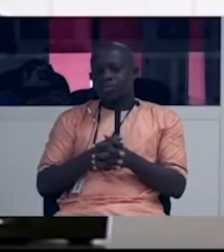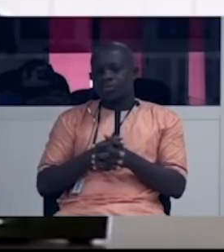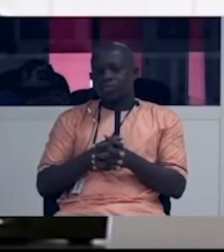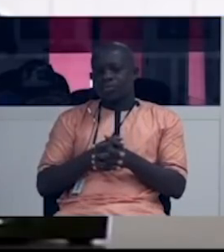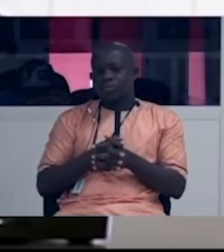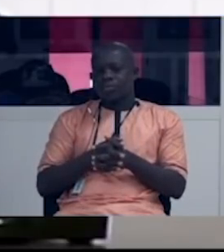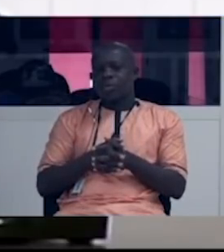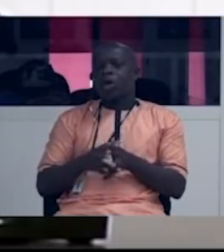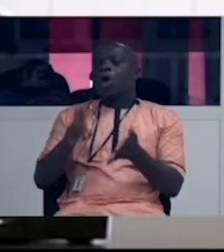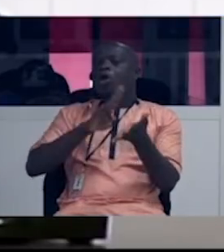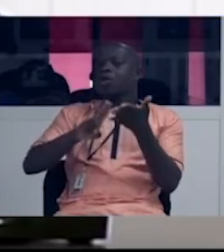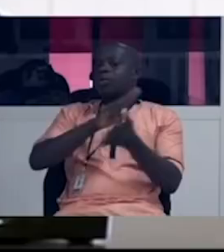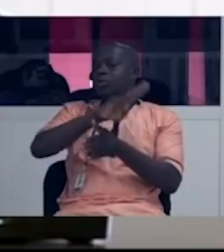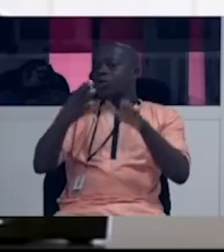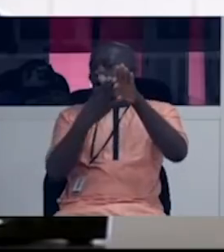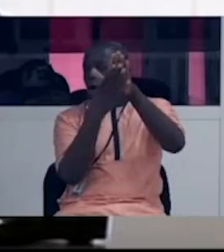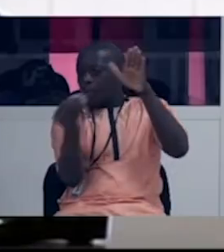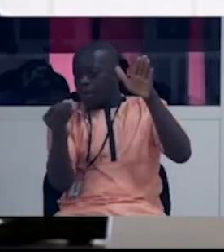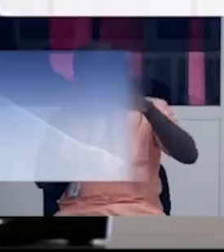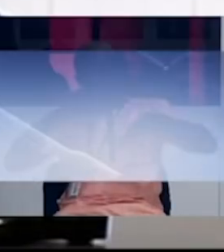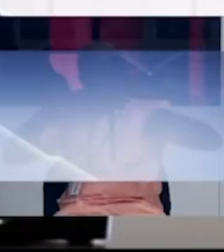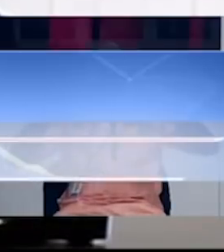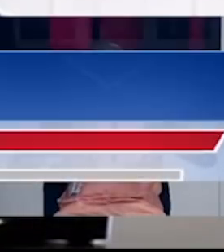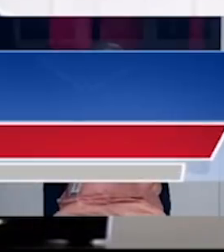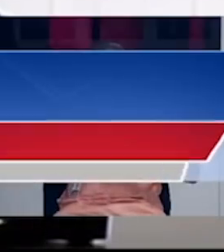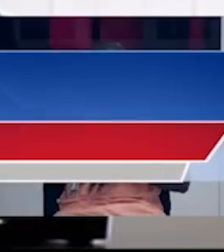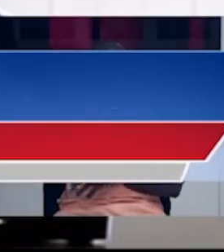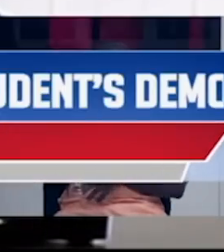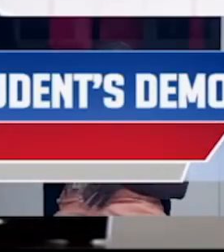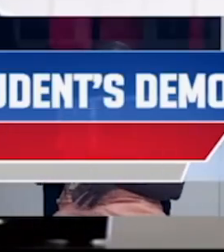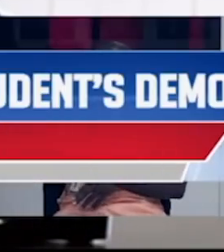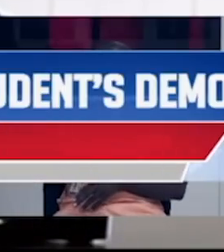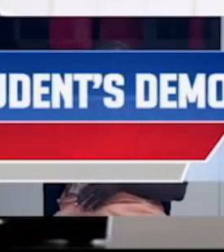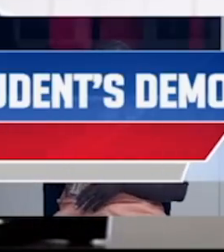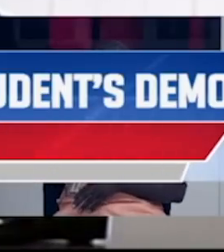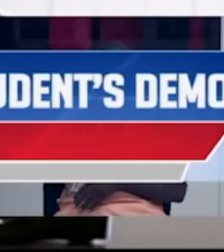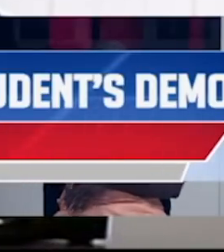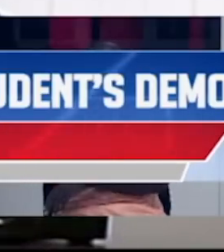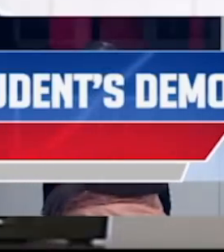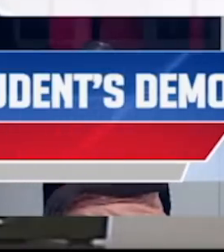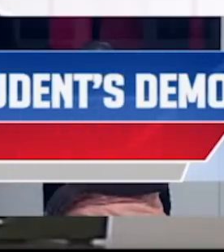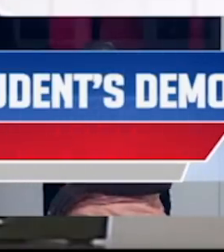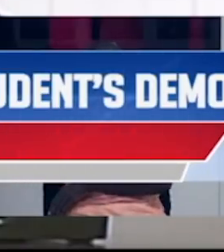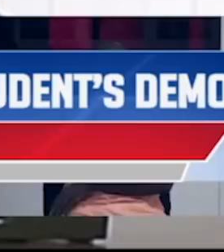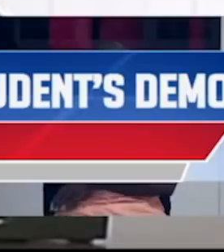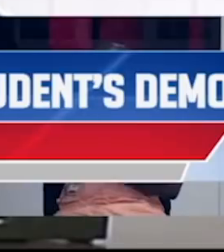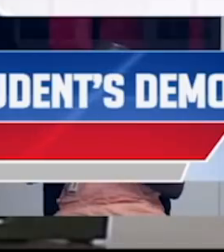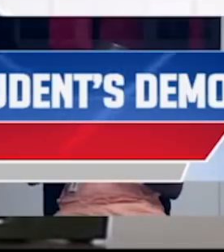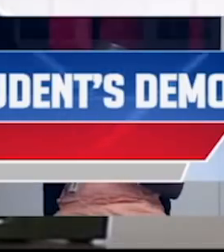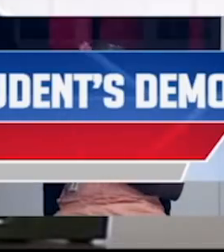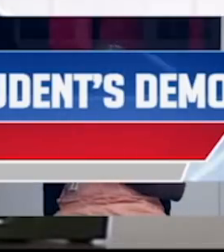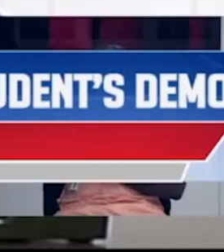was 14, whom she recalled were taken to the mortuary, whilst the injured were being treated in various parts of the